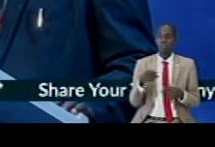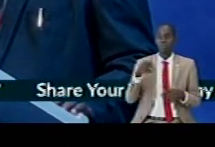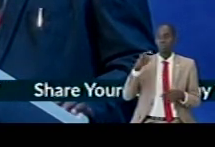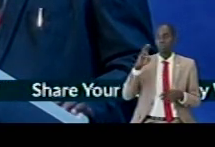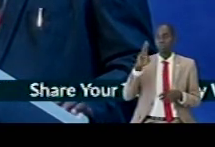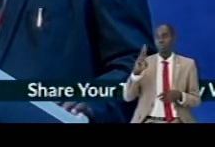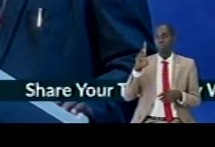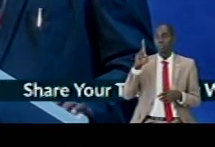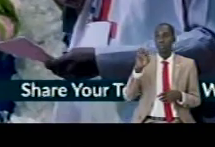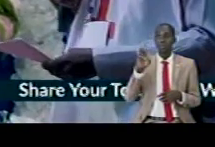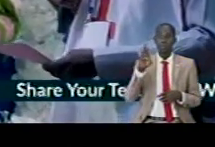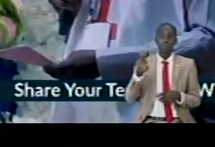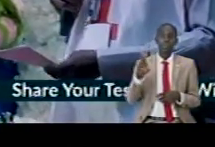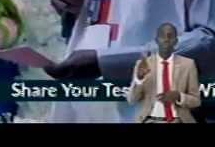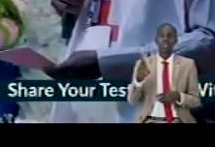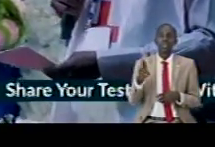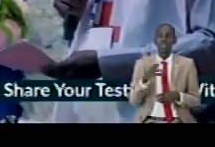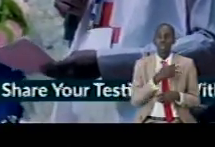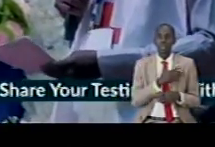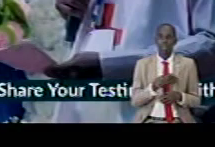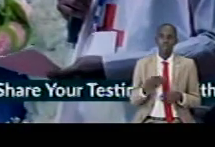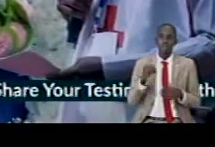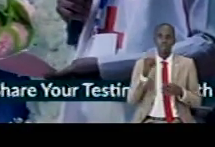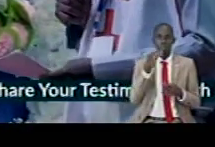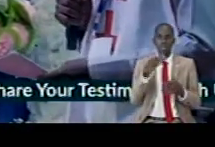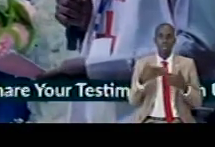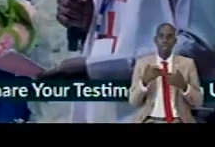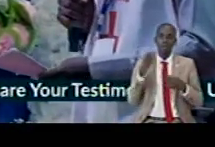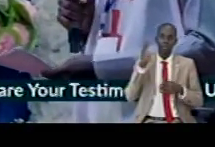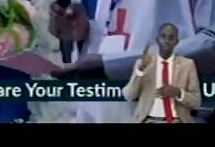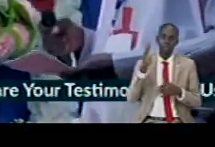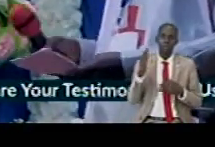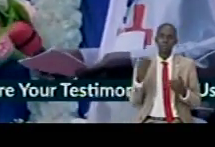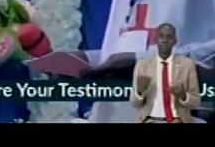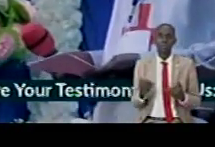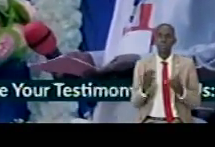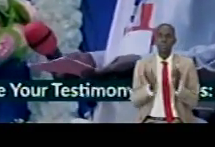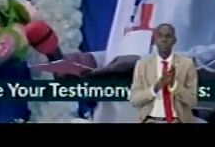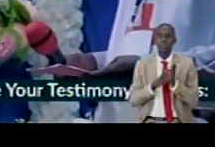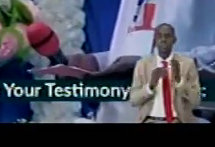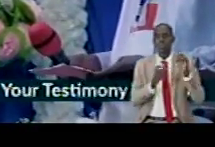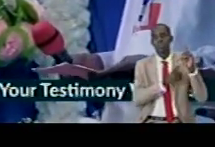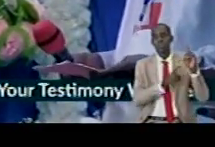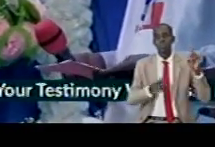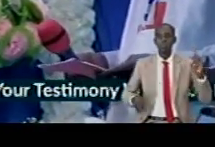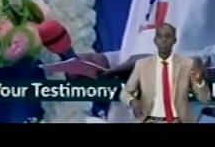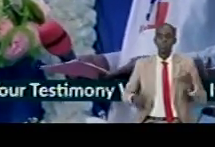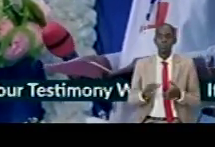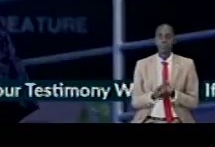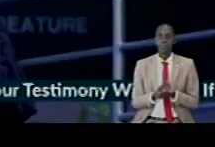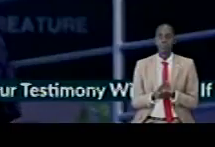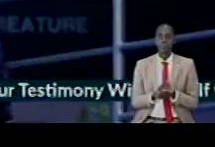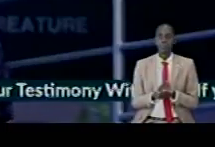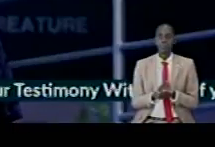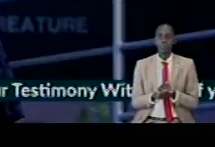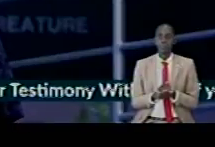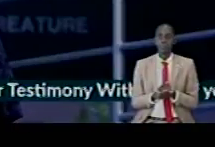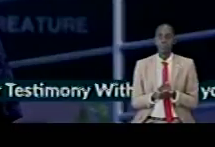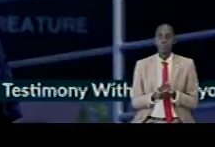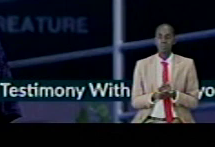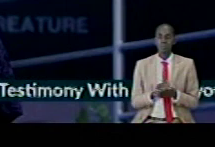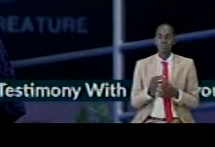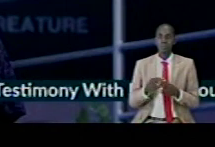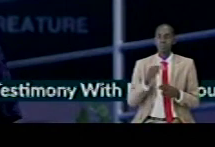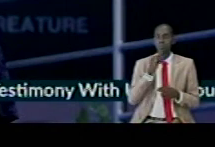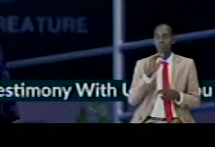Lord has intervened, and she has a testimony to share with us. Praise the Lord. My name is Bukola Mercy. I